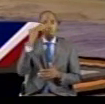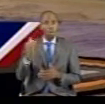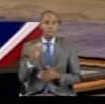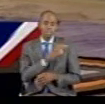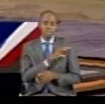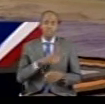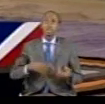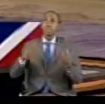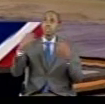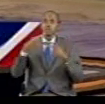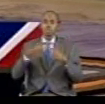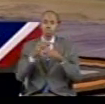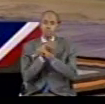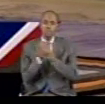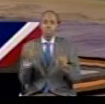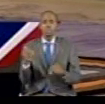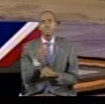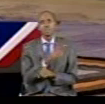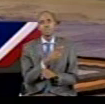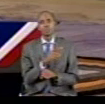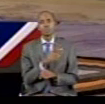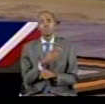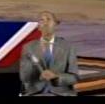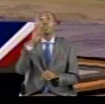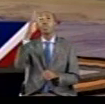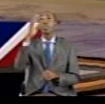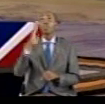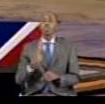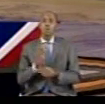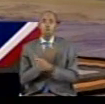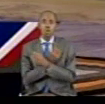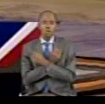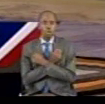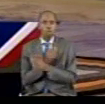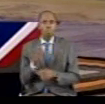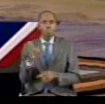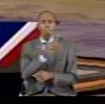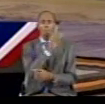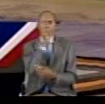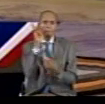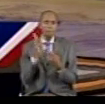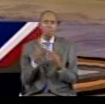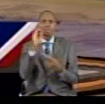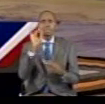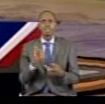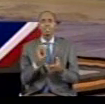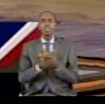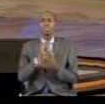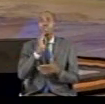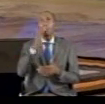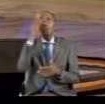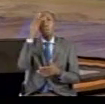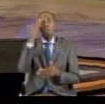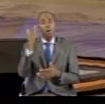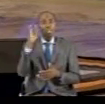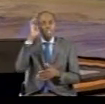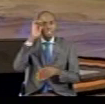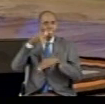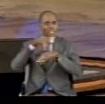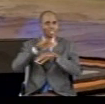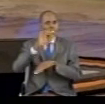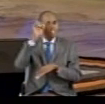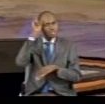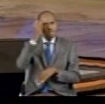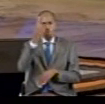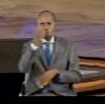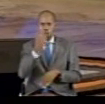them. God loved them perfectly. That's why he sent his only begotten